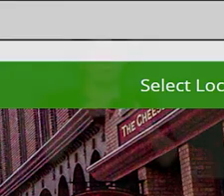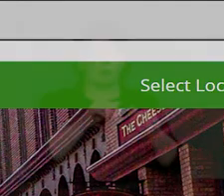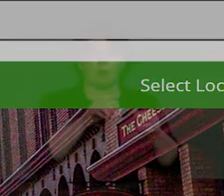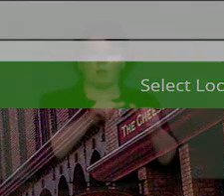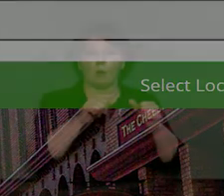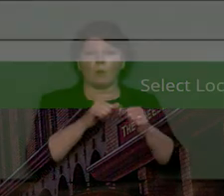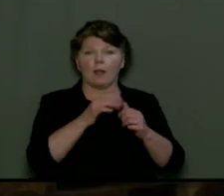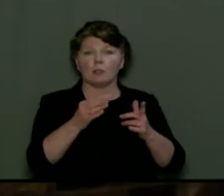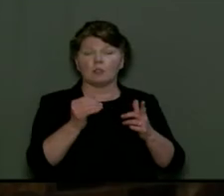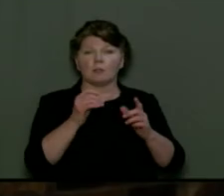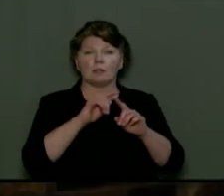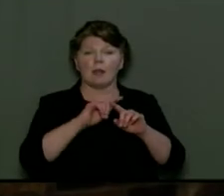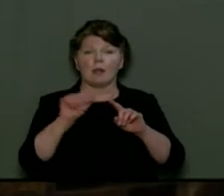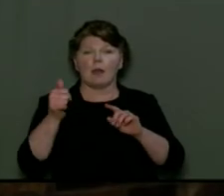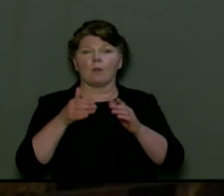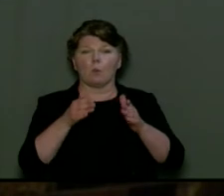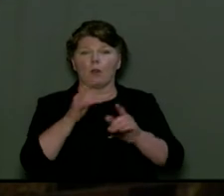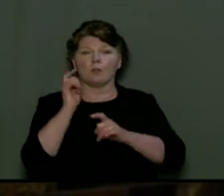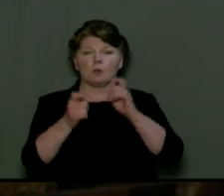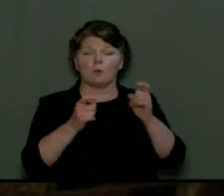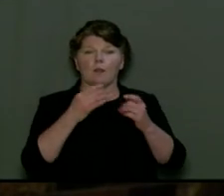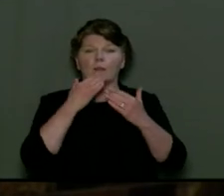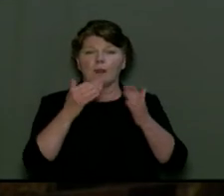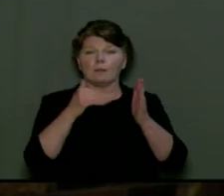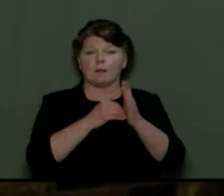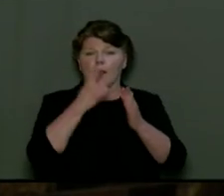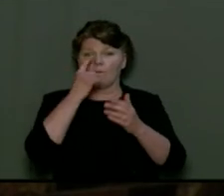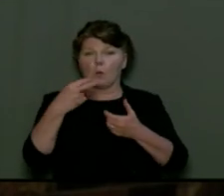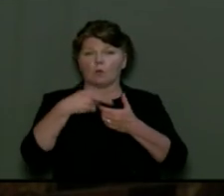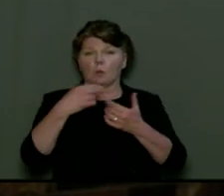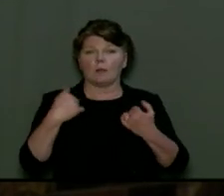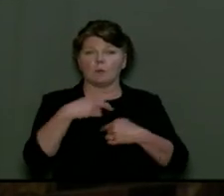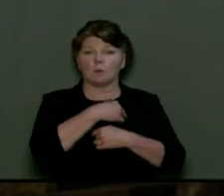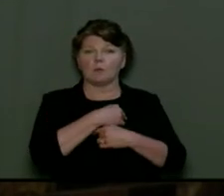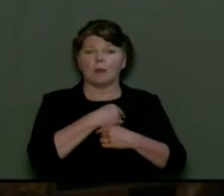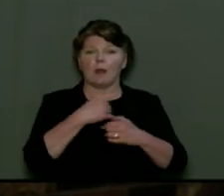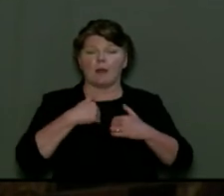to donate. Thank you again for joining us today, and have a